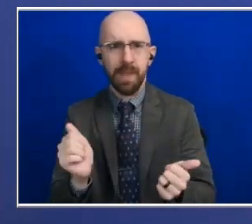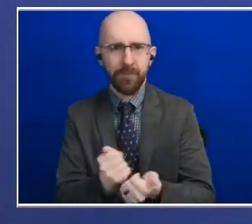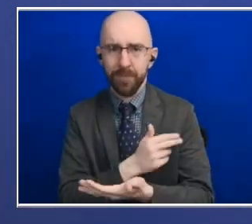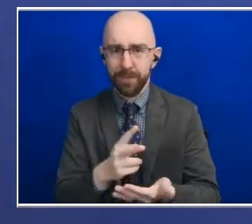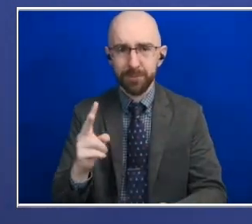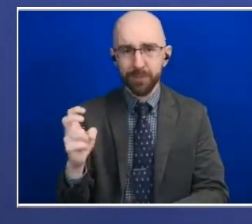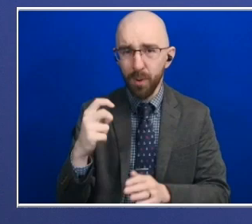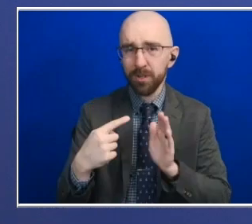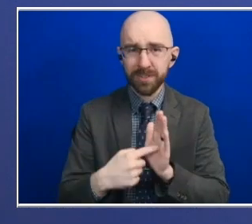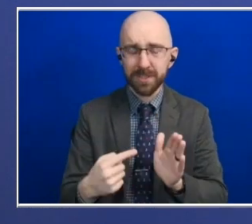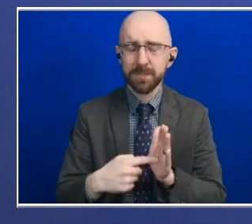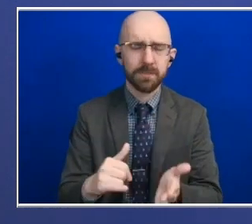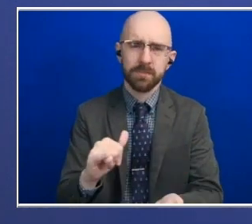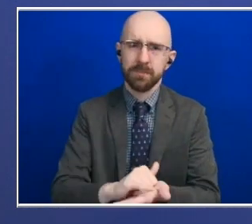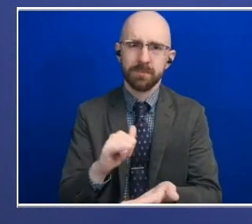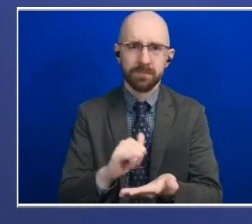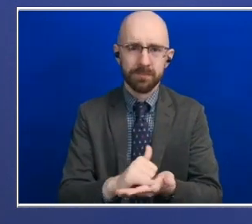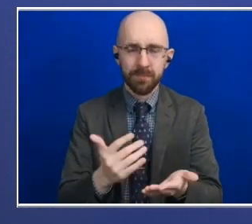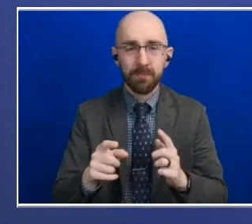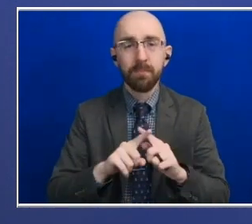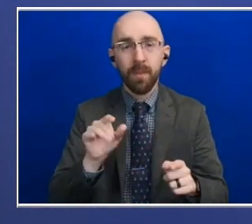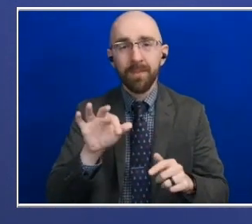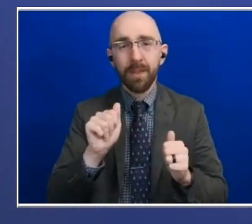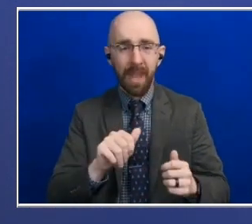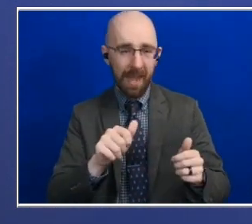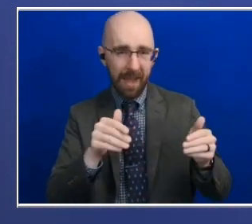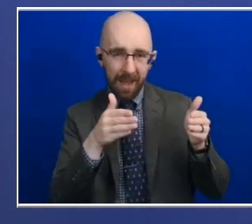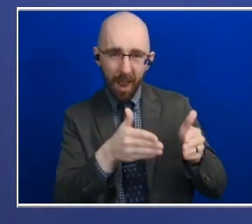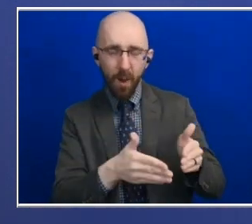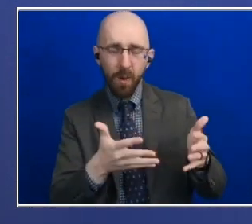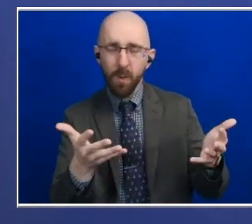like you said, but if you can narrow it down to what's their